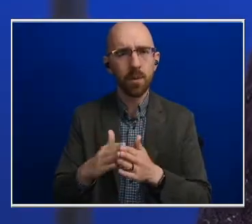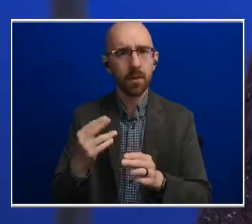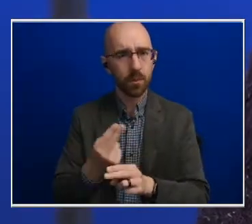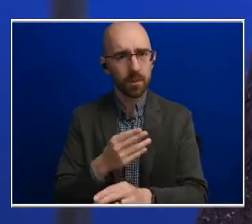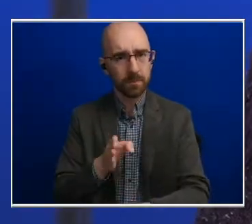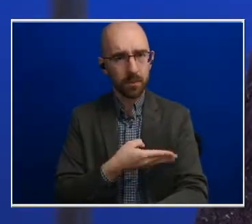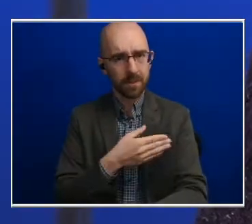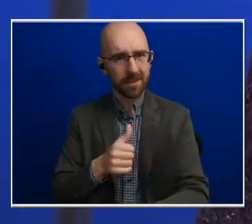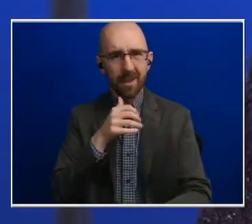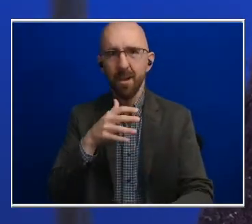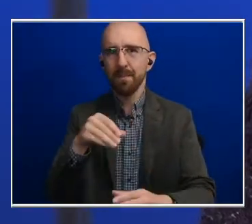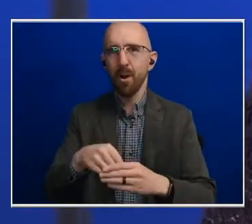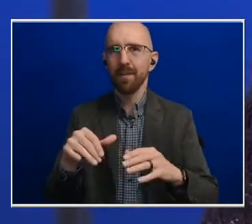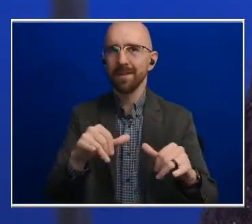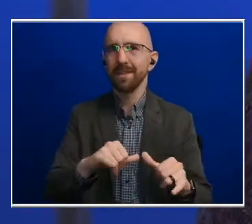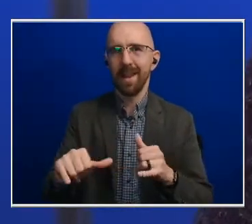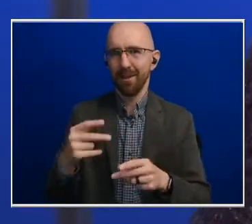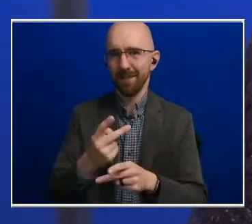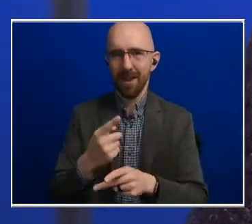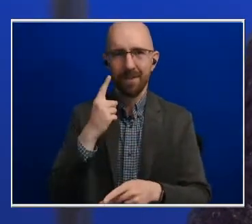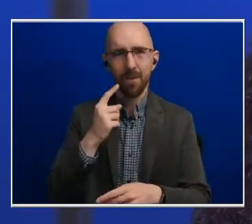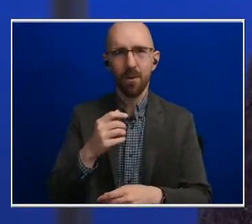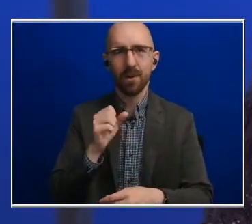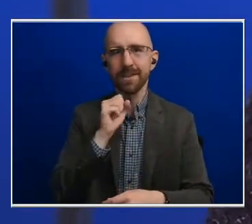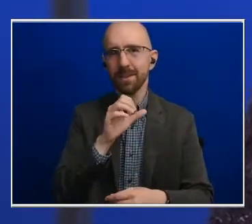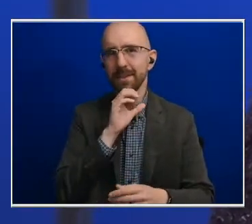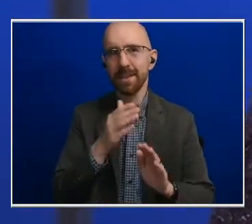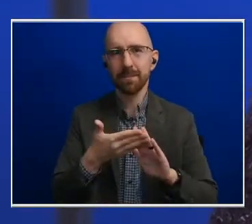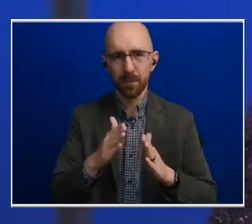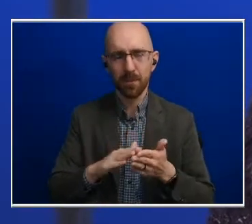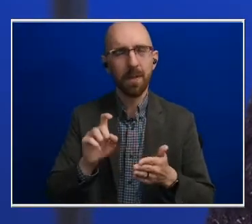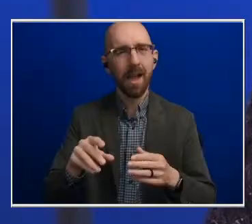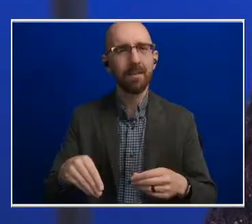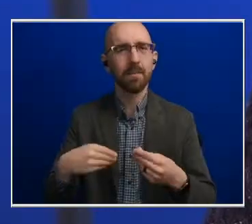of care for elder care communities. They have to provide,